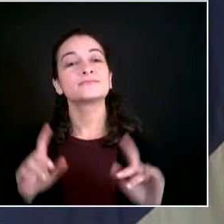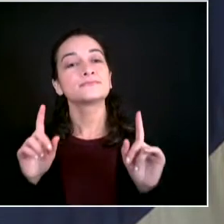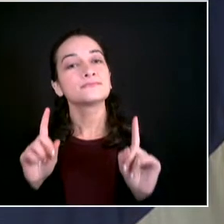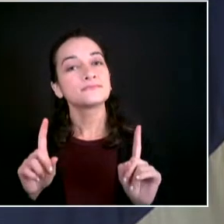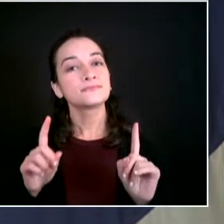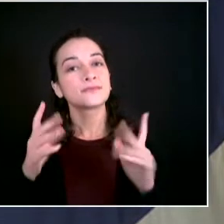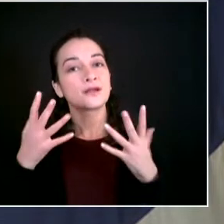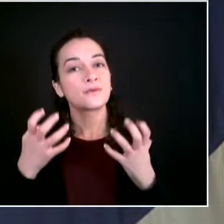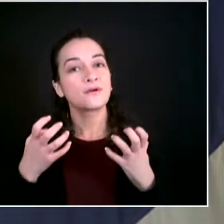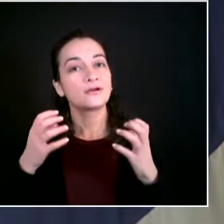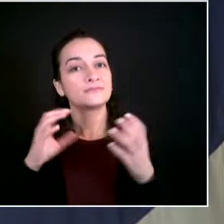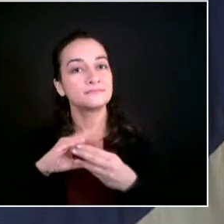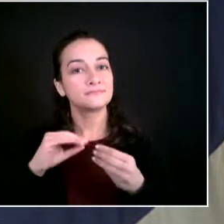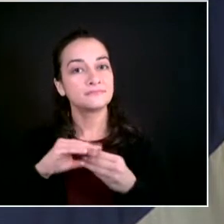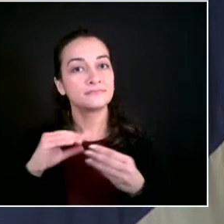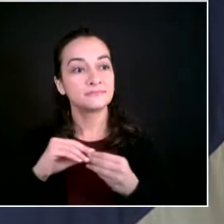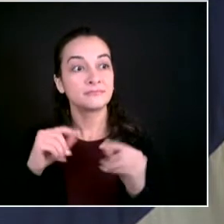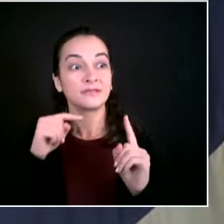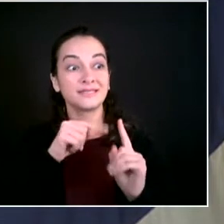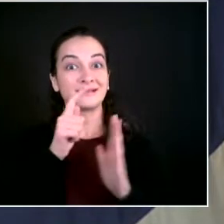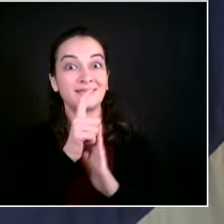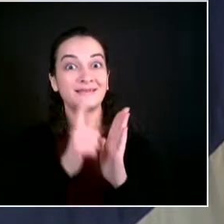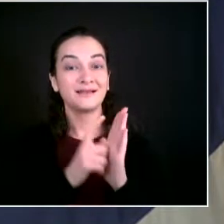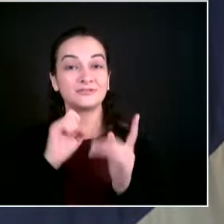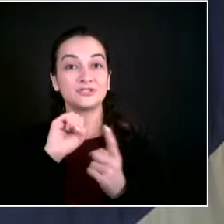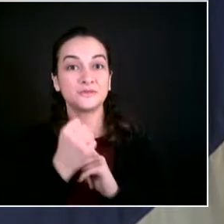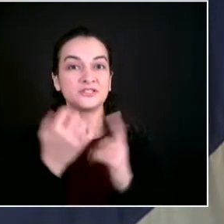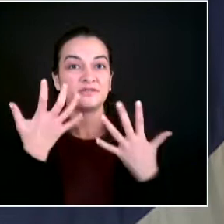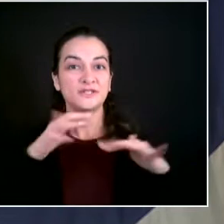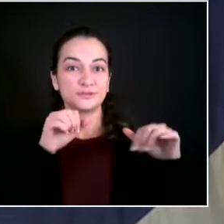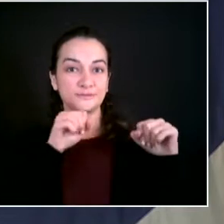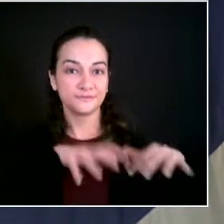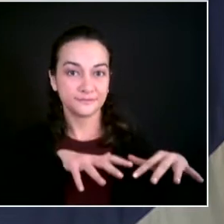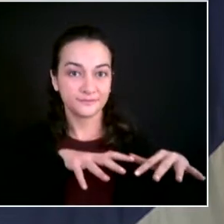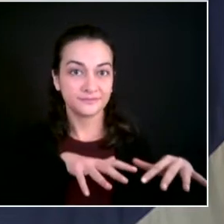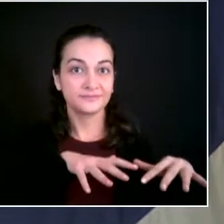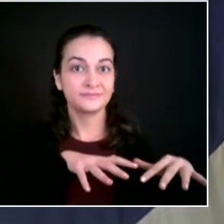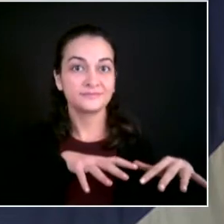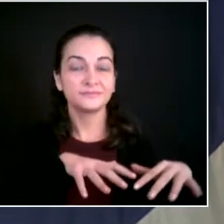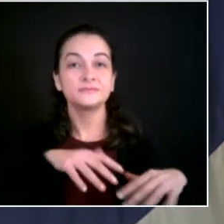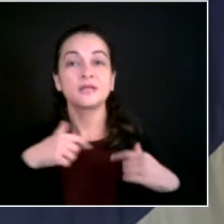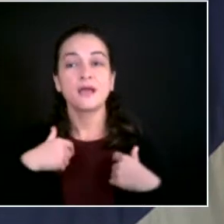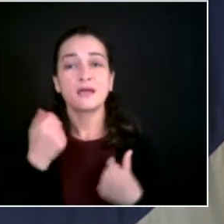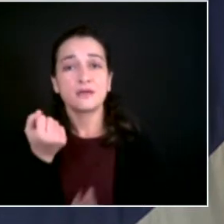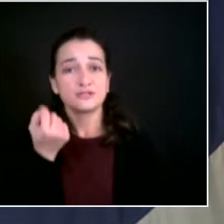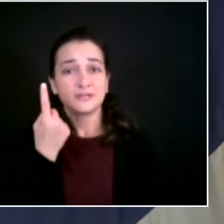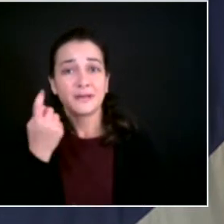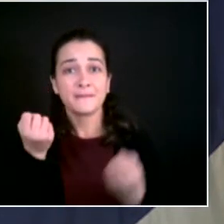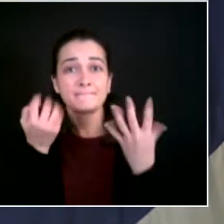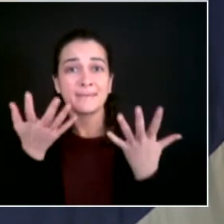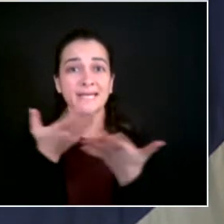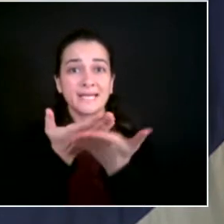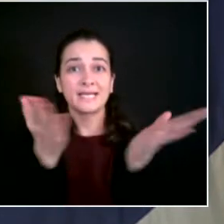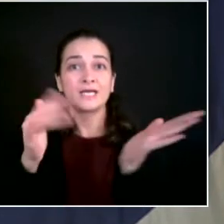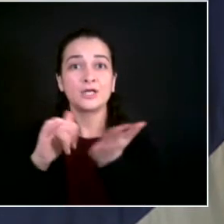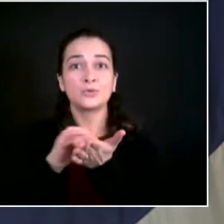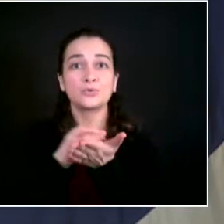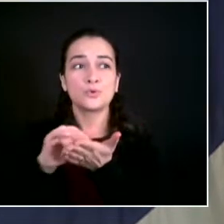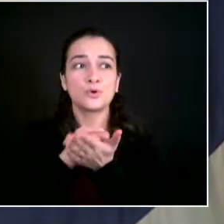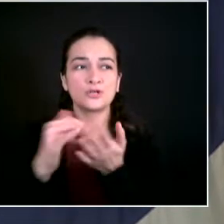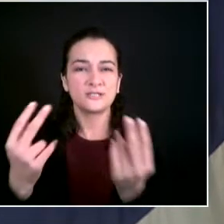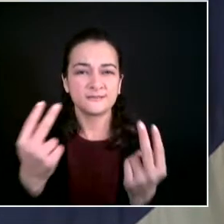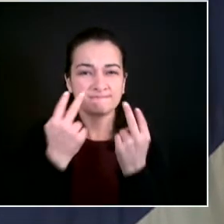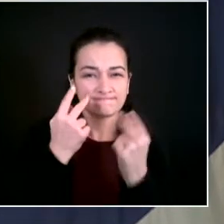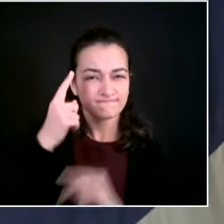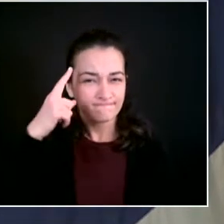also understand that many New Yorkers will still question my character. And I know that